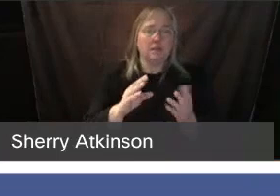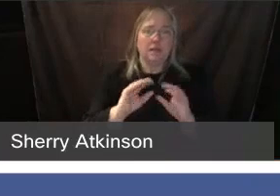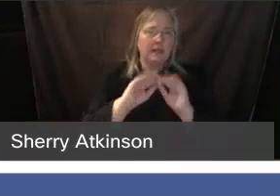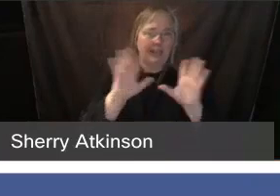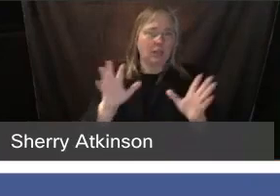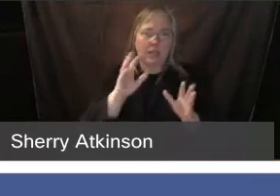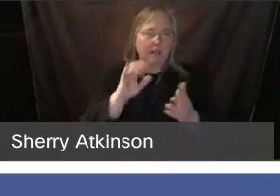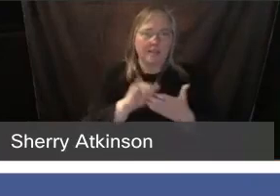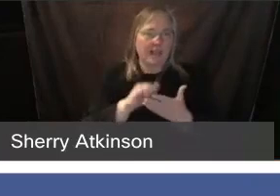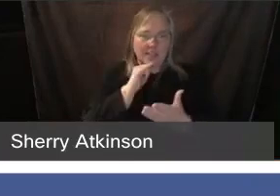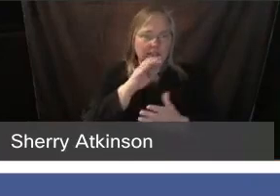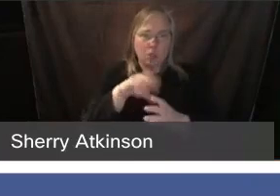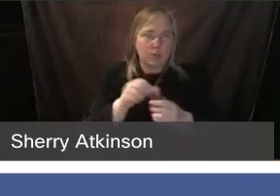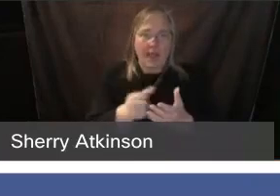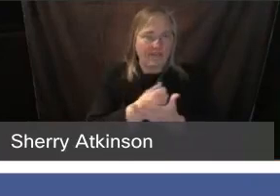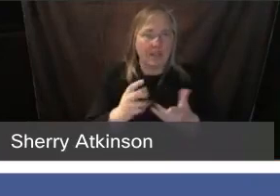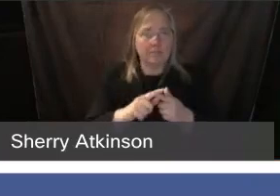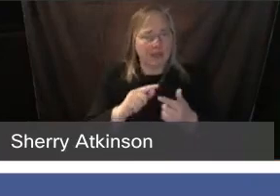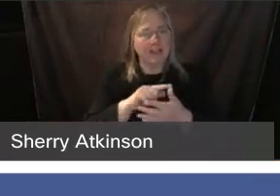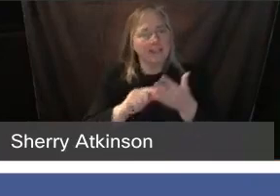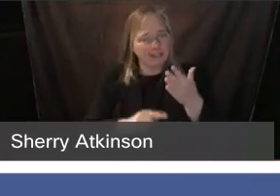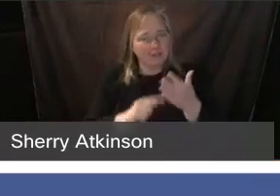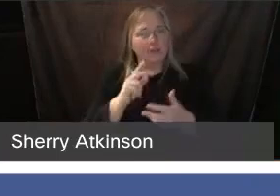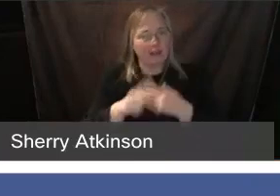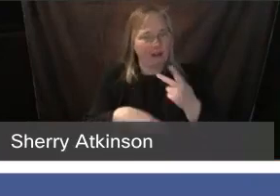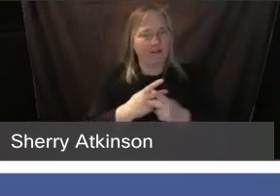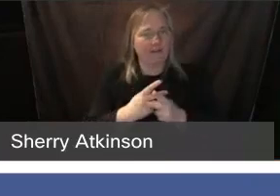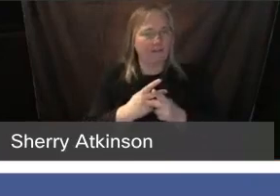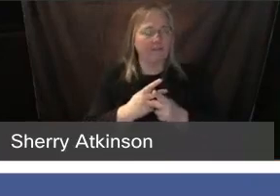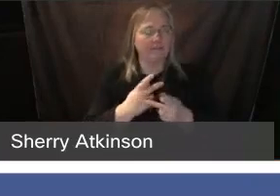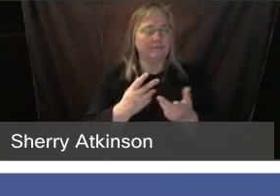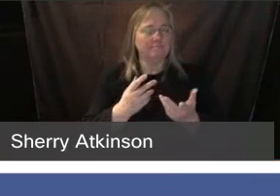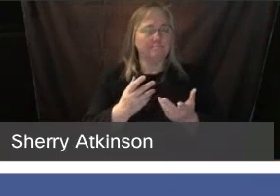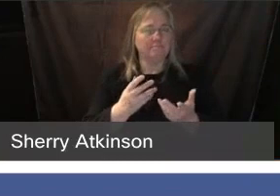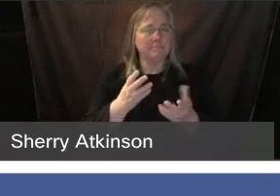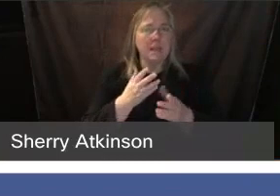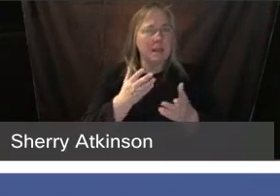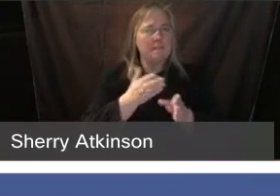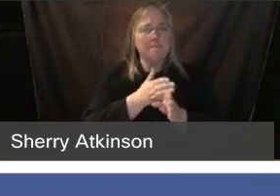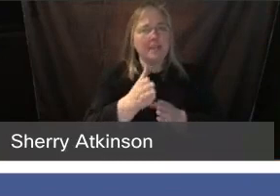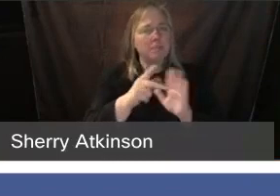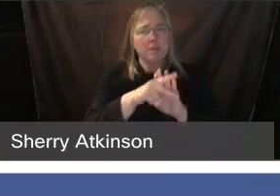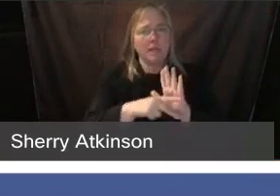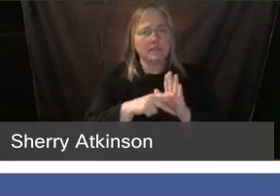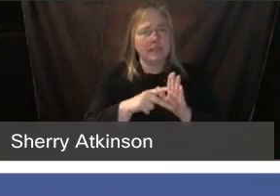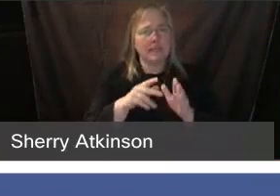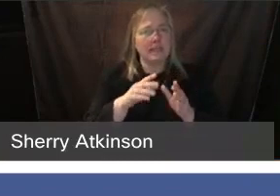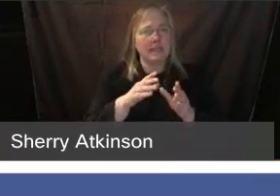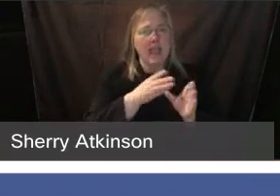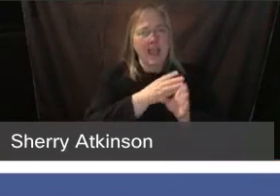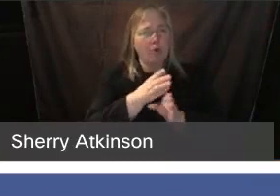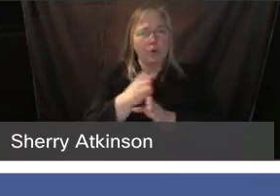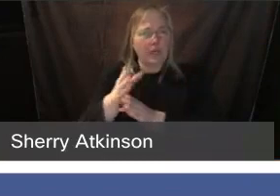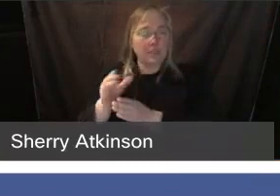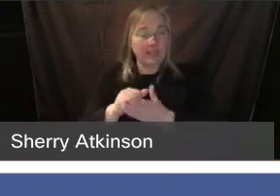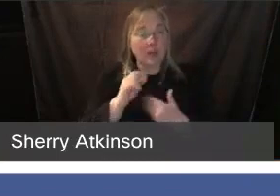exhaustive list, but these are the types of major policy areas that are addressed with and